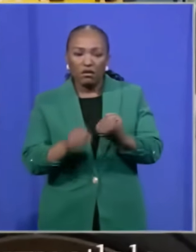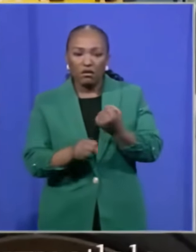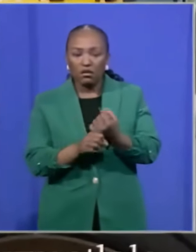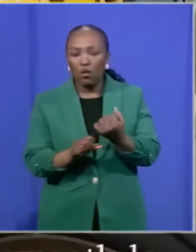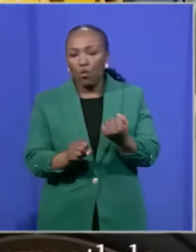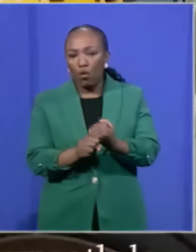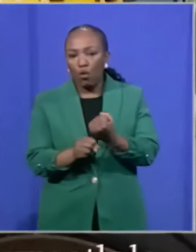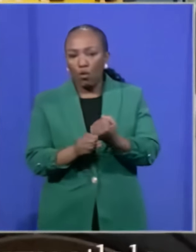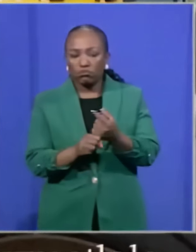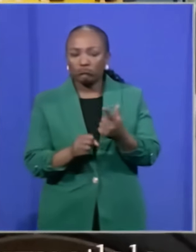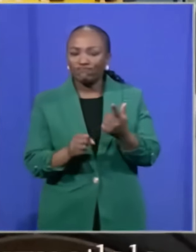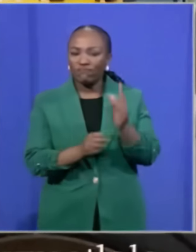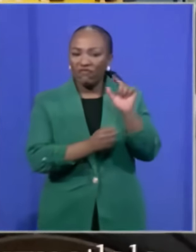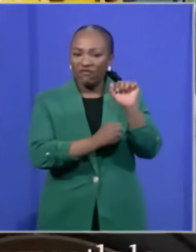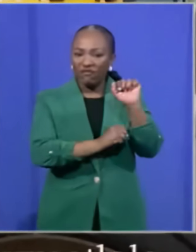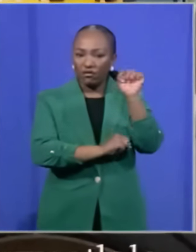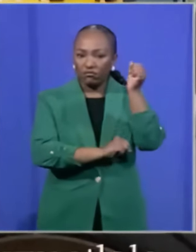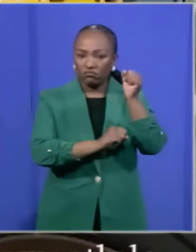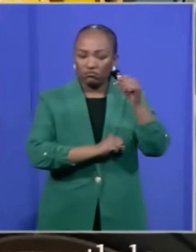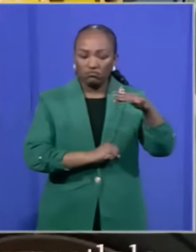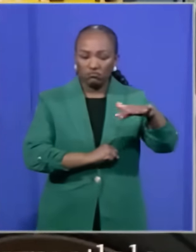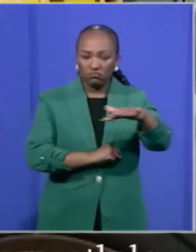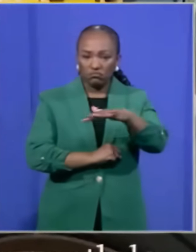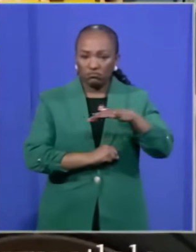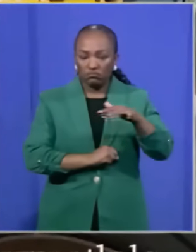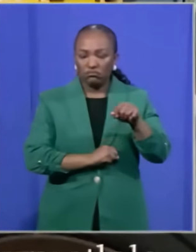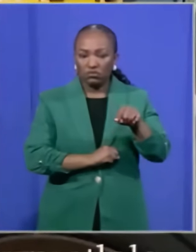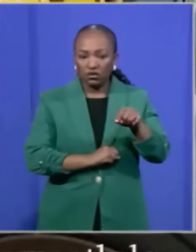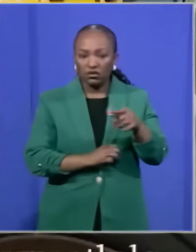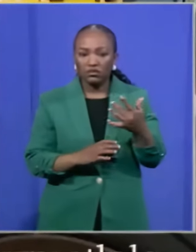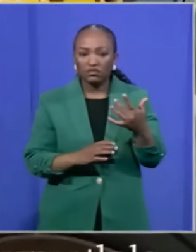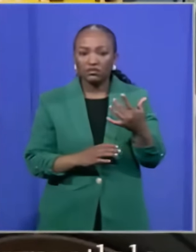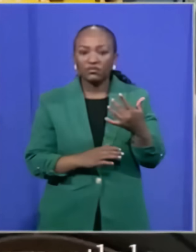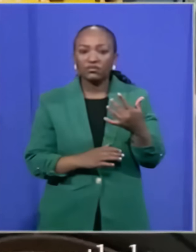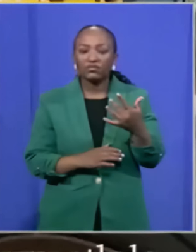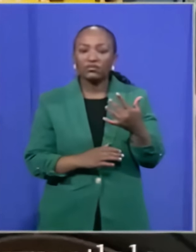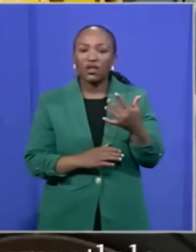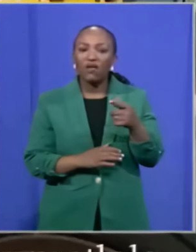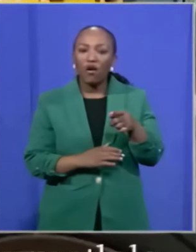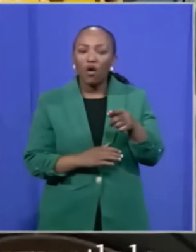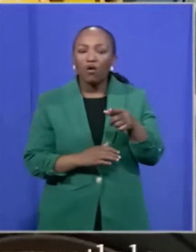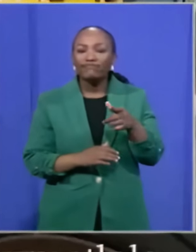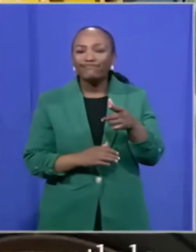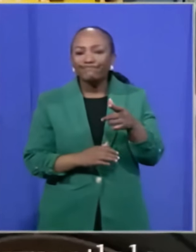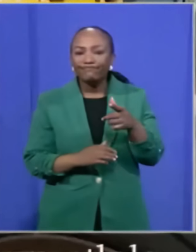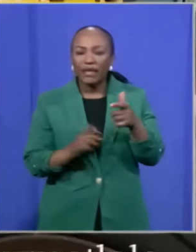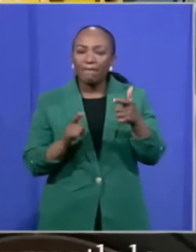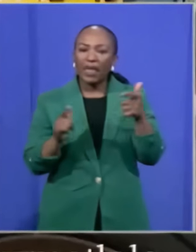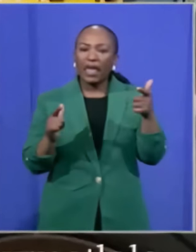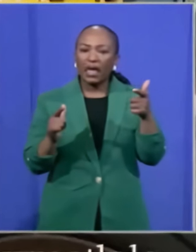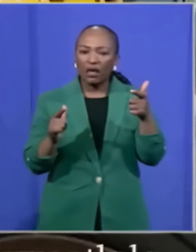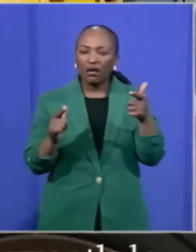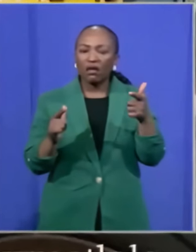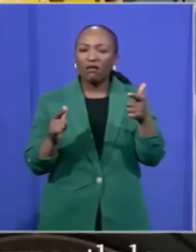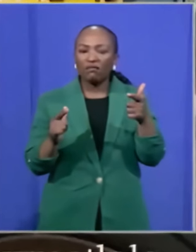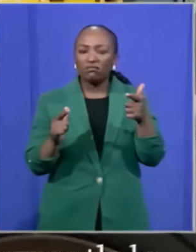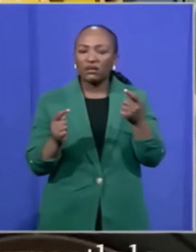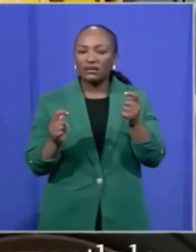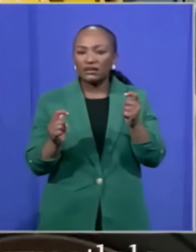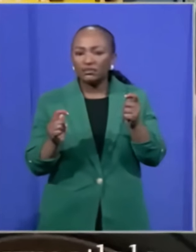this field ya yellow fleet equipment. So